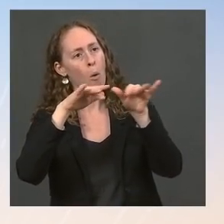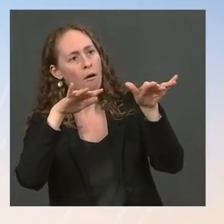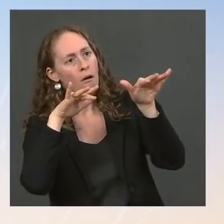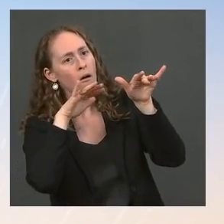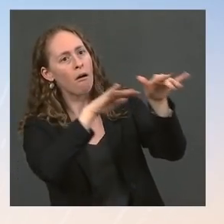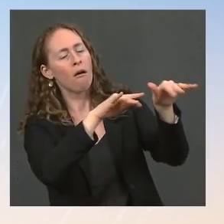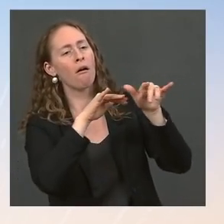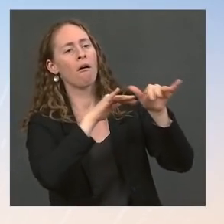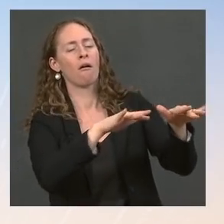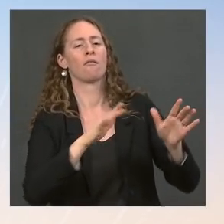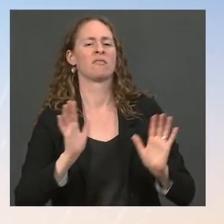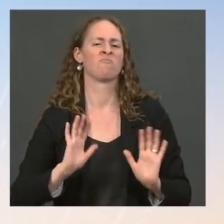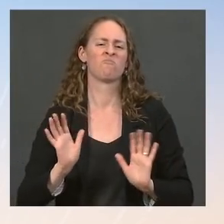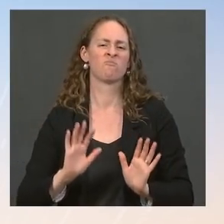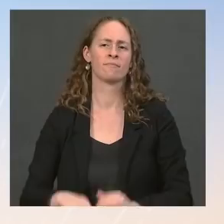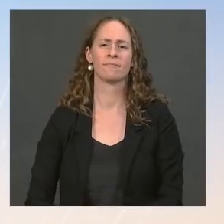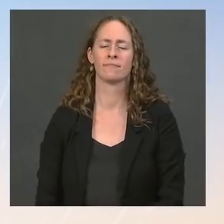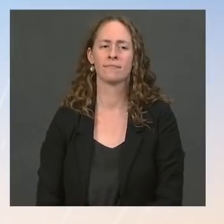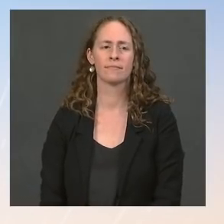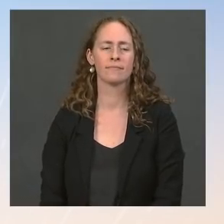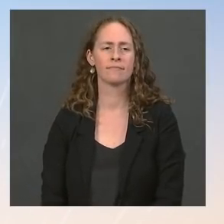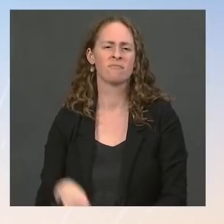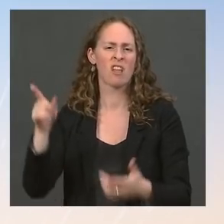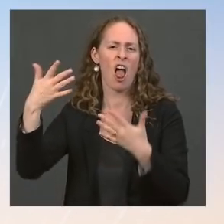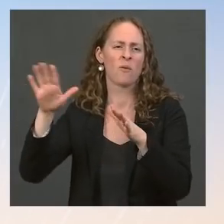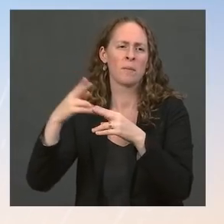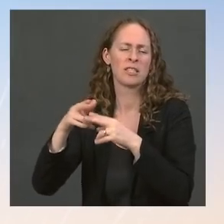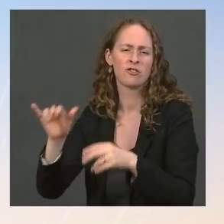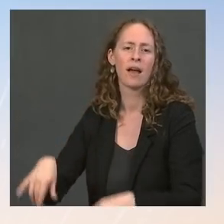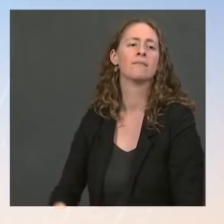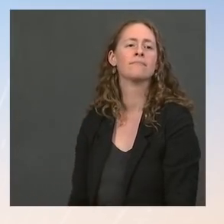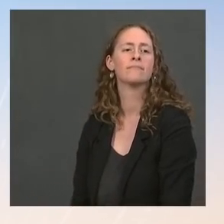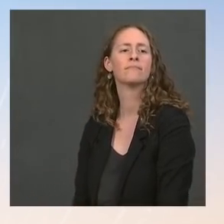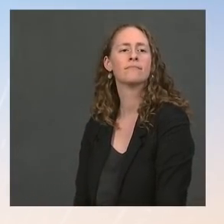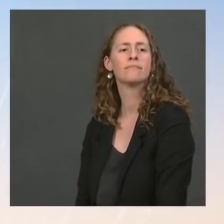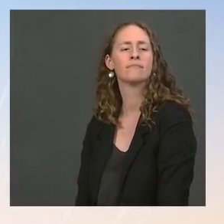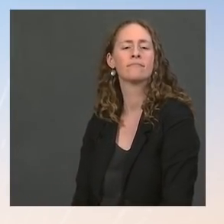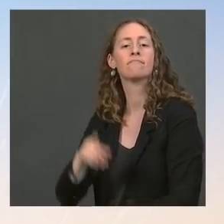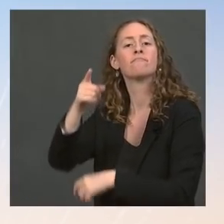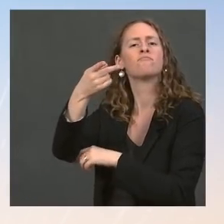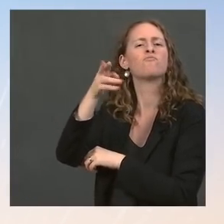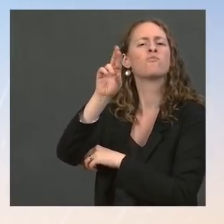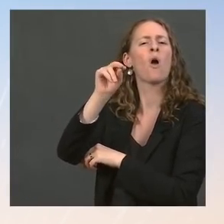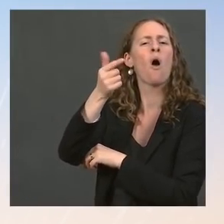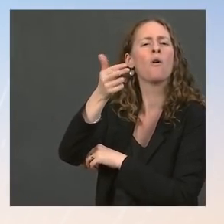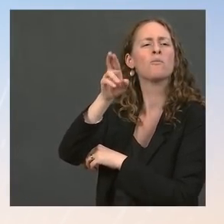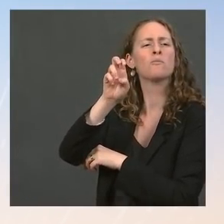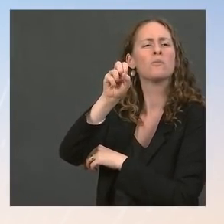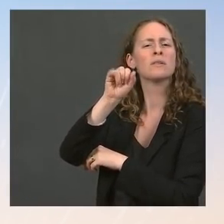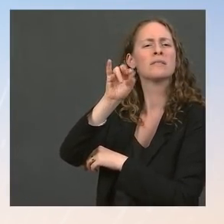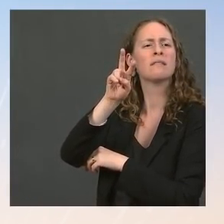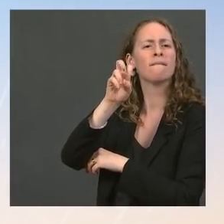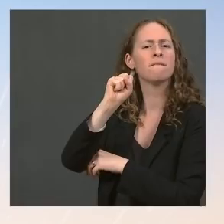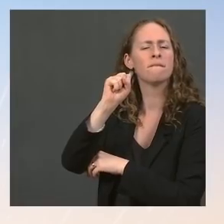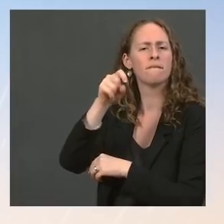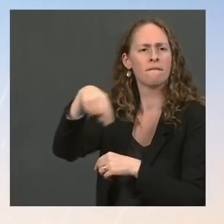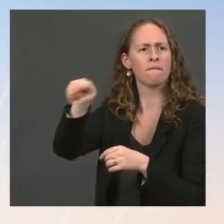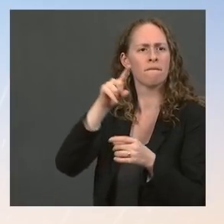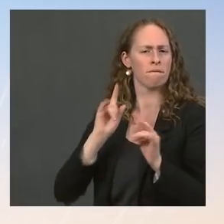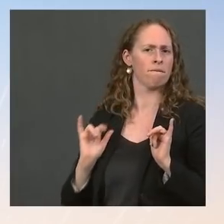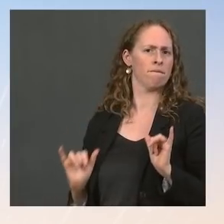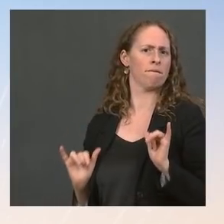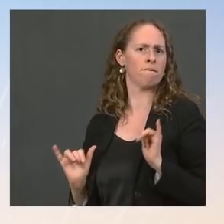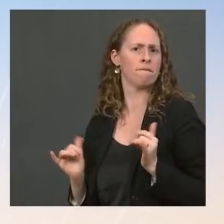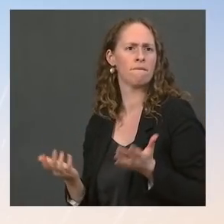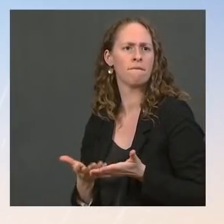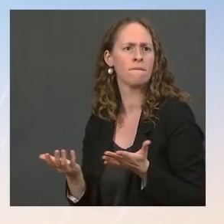Thanks, Jen. On reconciliation, progressives staked out a new number that we hadn't heard before today. One source told